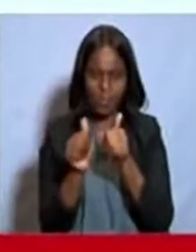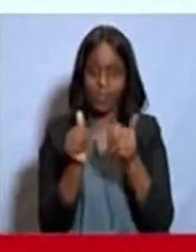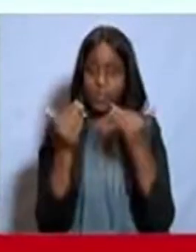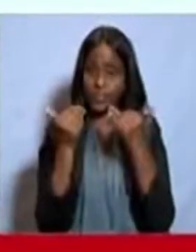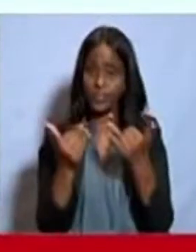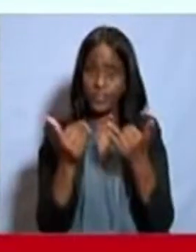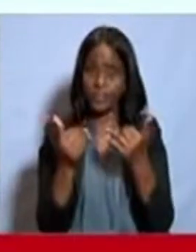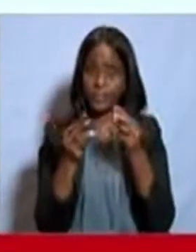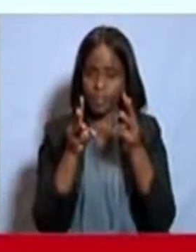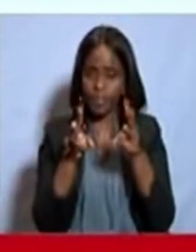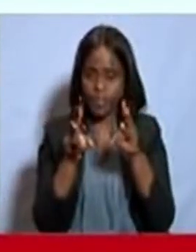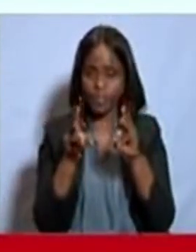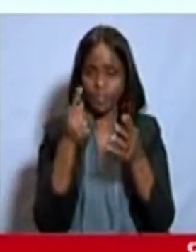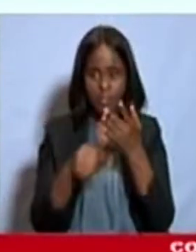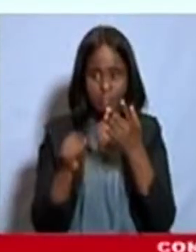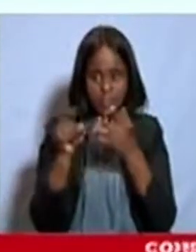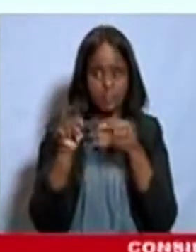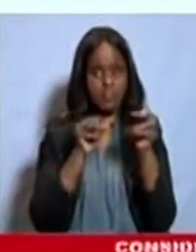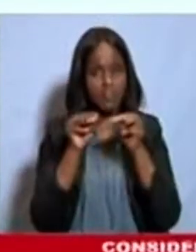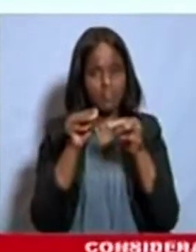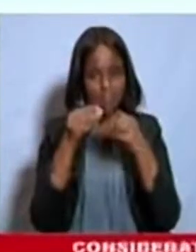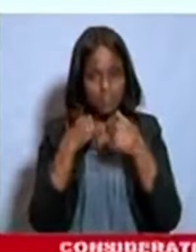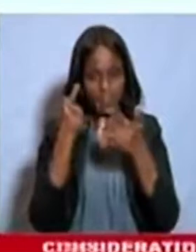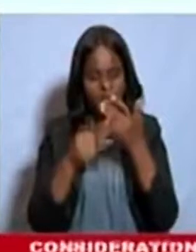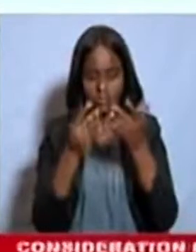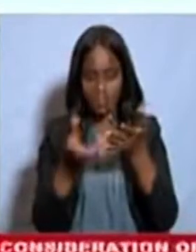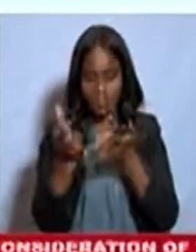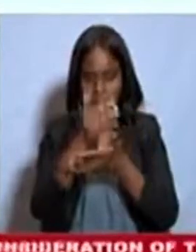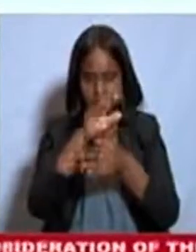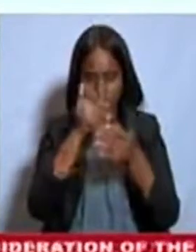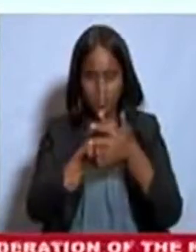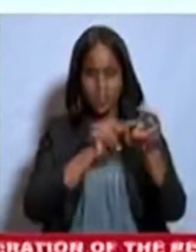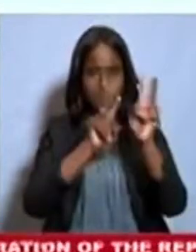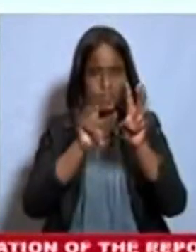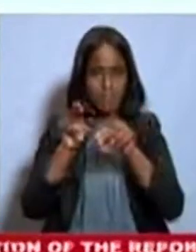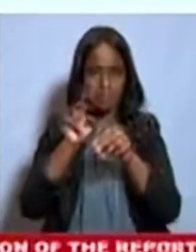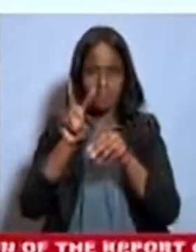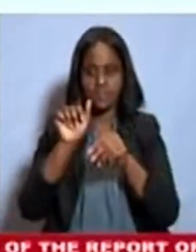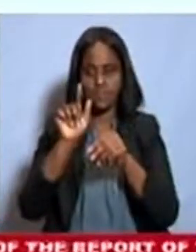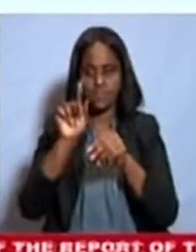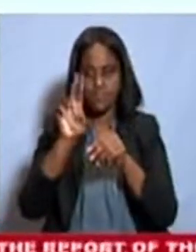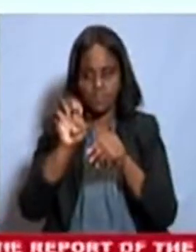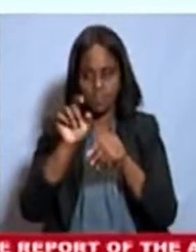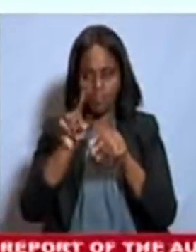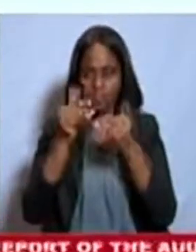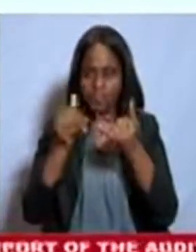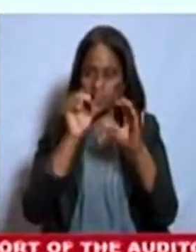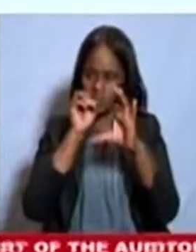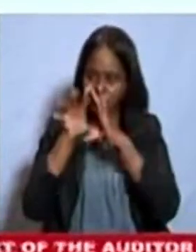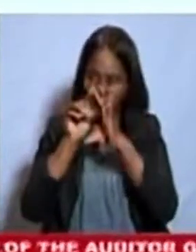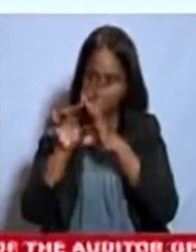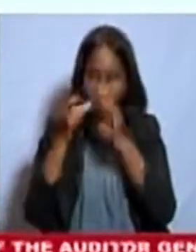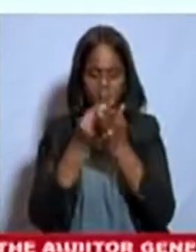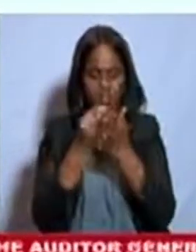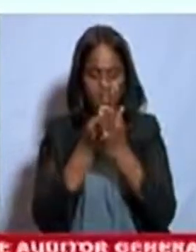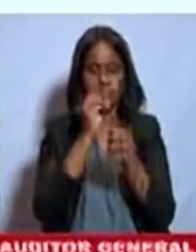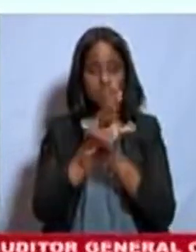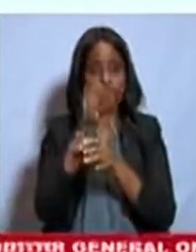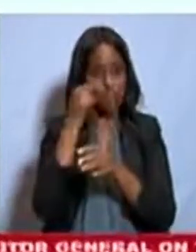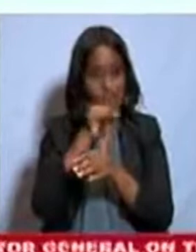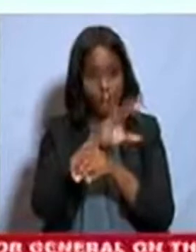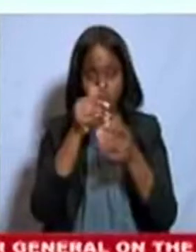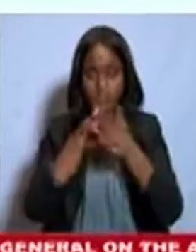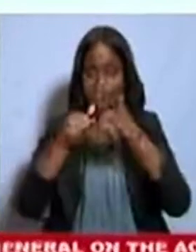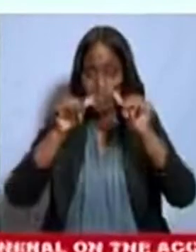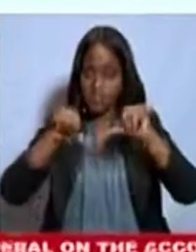current status is that management has since recovered the monetary value of the inputs. The deposit slips are available for